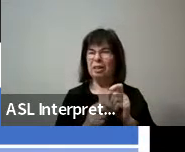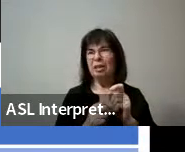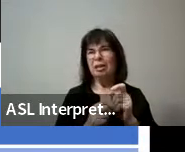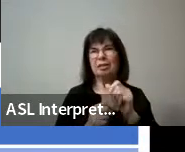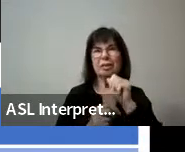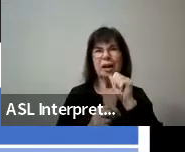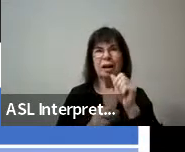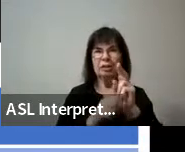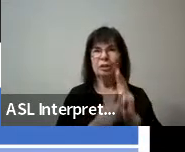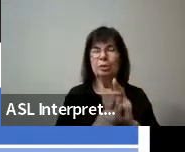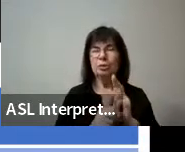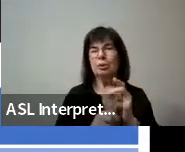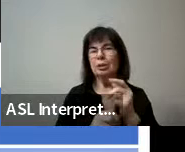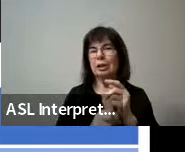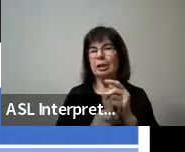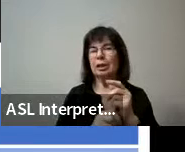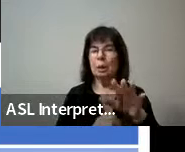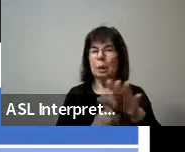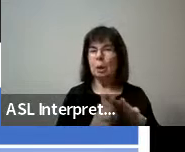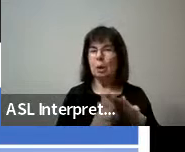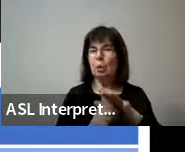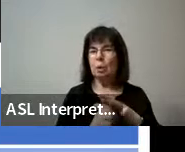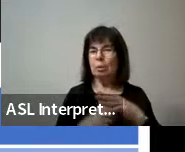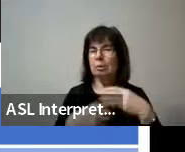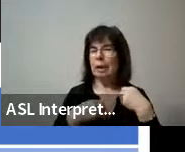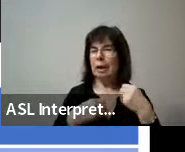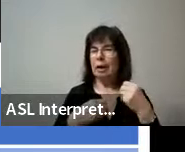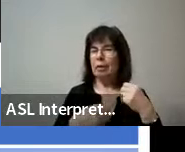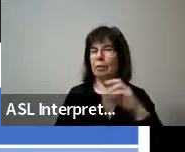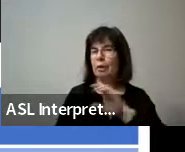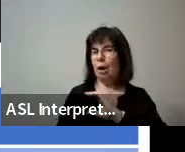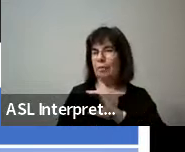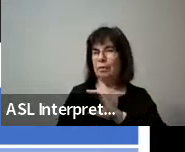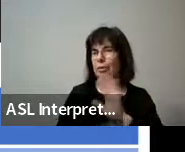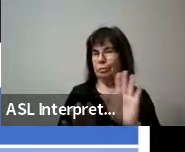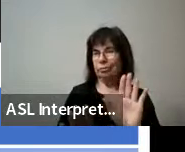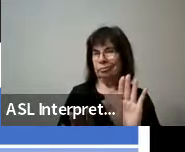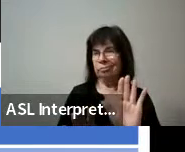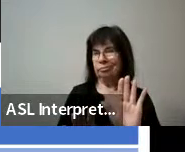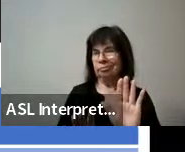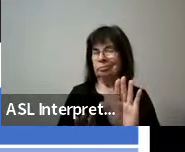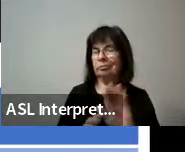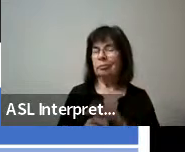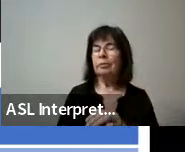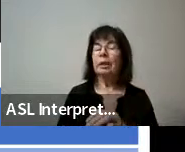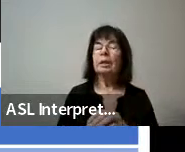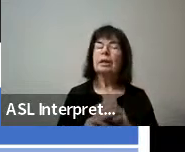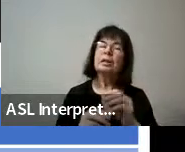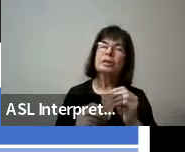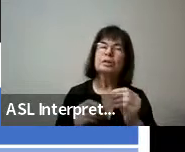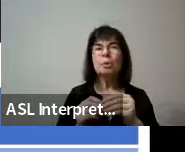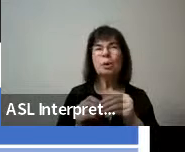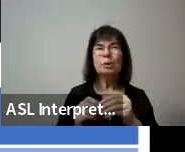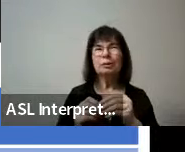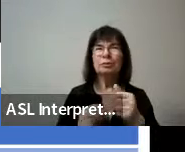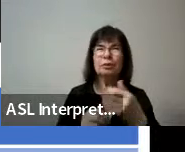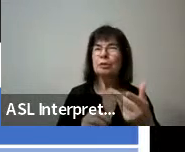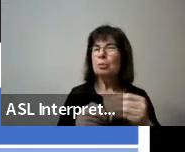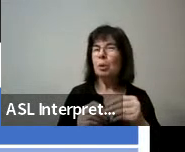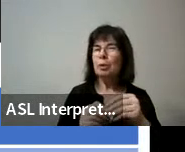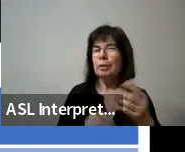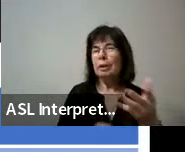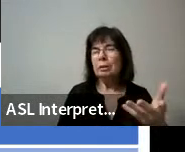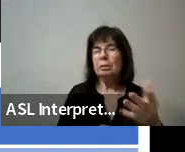order legal requirements for these things. There's a few other things that are more narrow in scope and are not as having